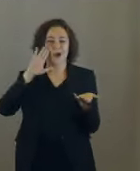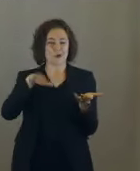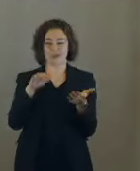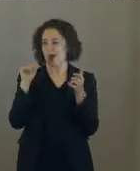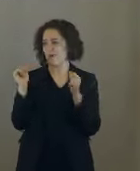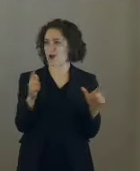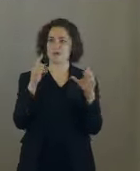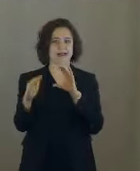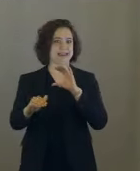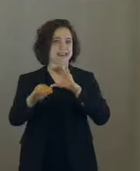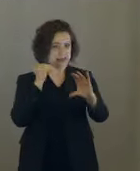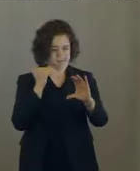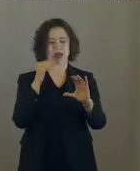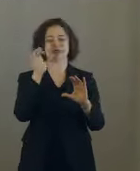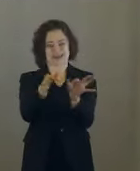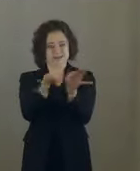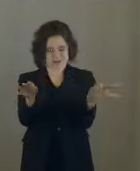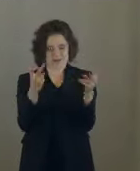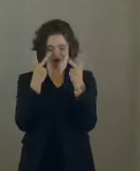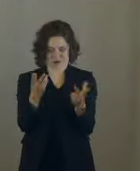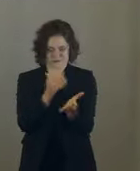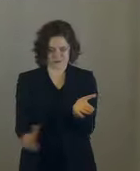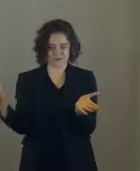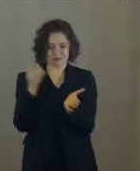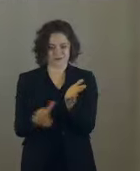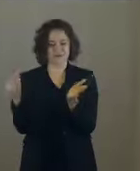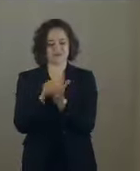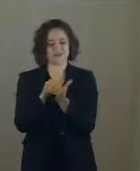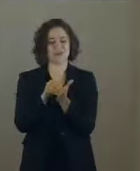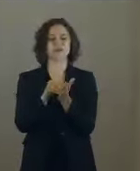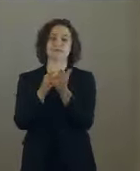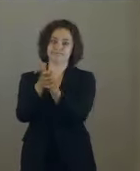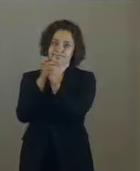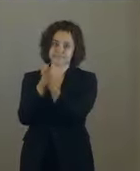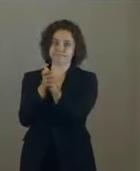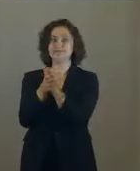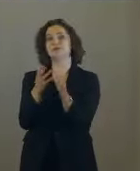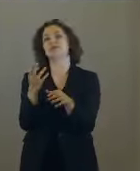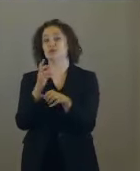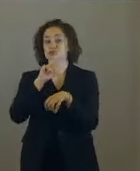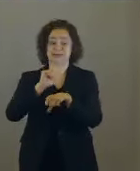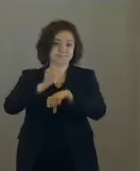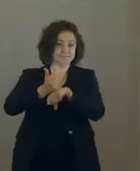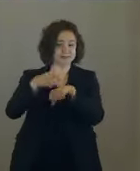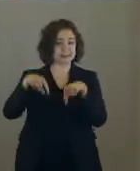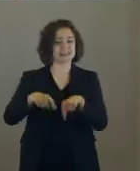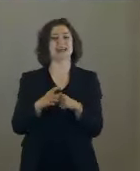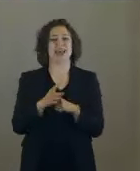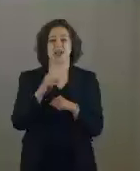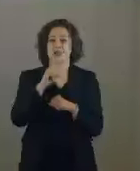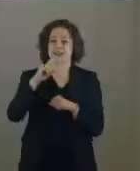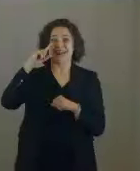gotten emails saying the same. So just kudos and congratulations to you for implementing this. I echo what Chair Wortham said. I think this could